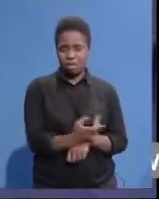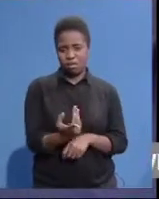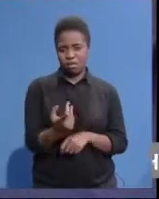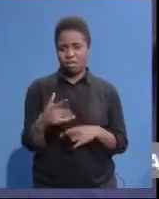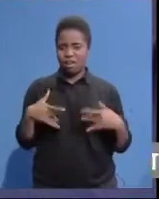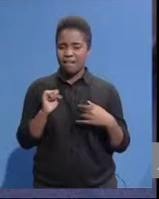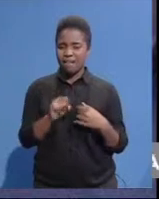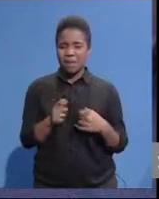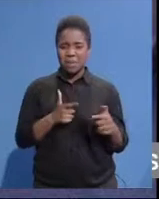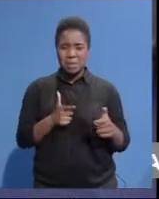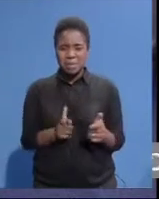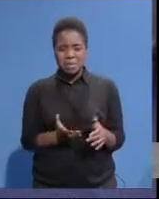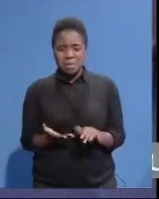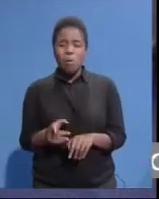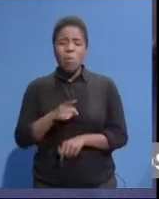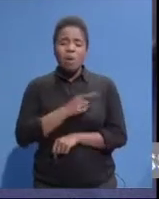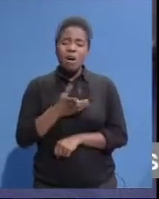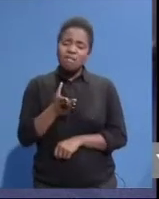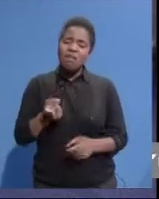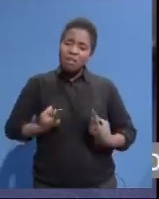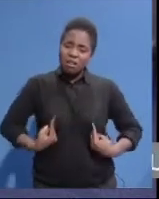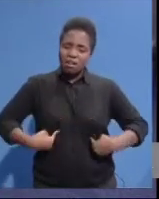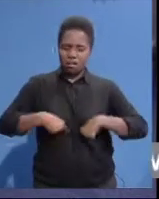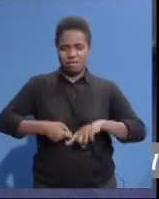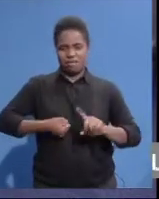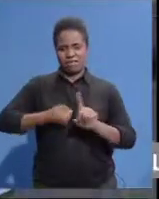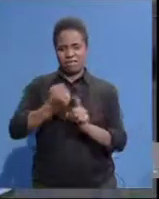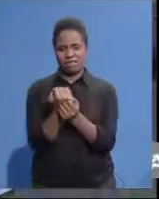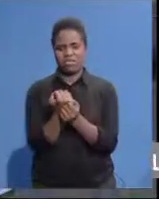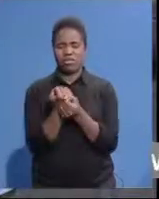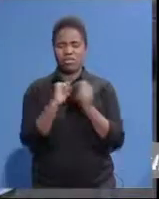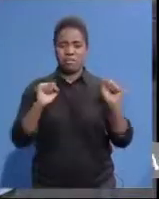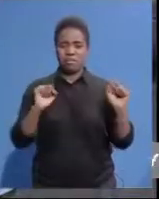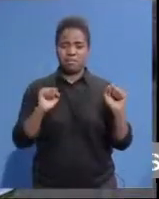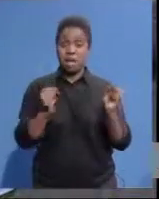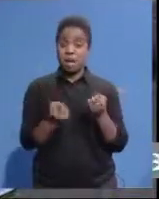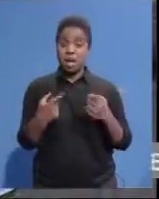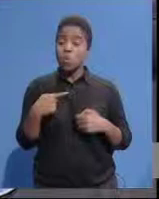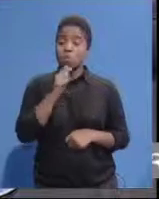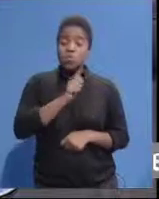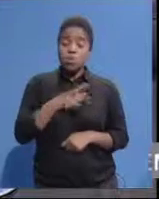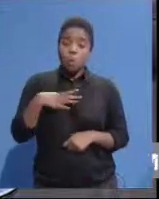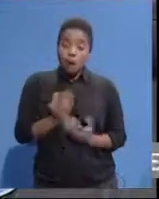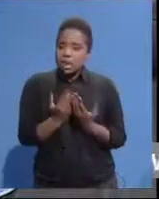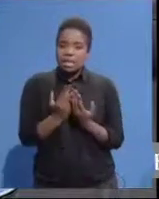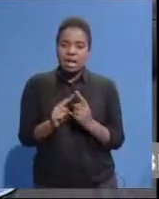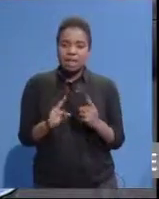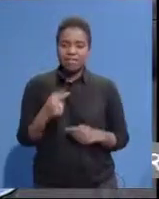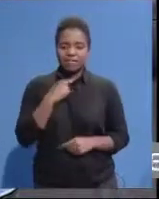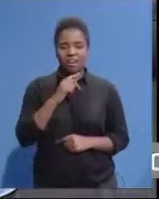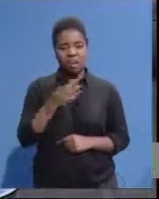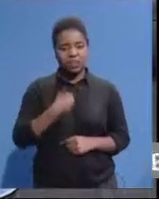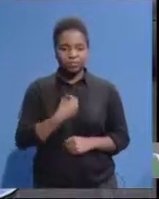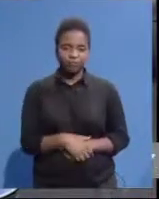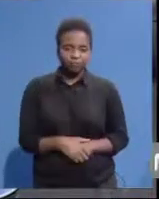us to be where we are today. There are many people who do not have the opportunities to be educated that we could have been. And for young kids to just say they cannot